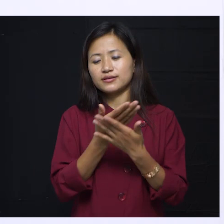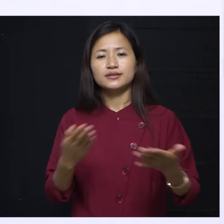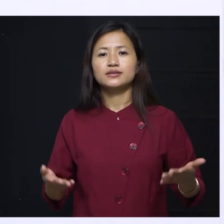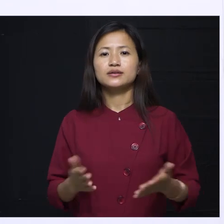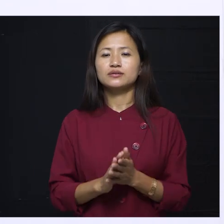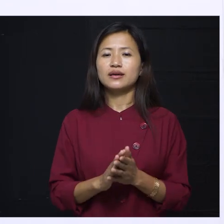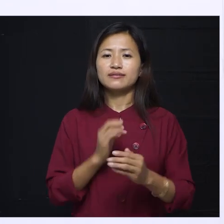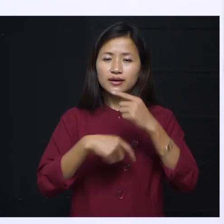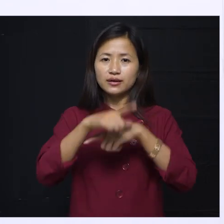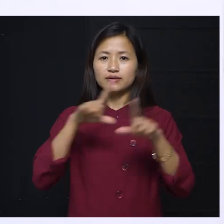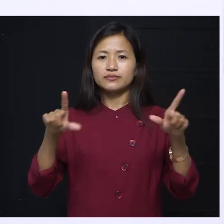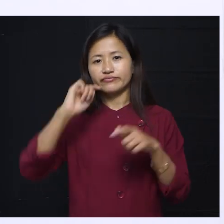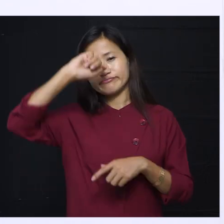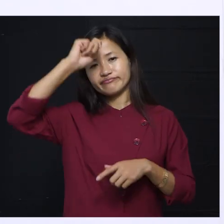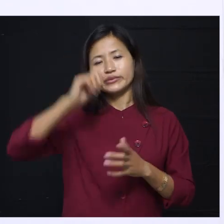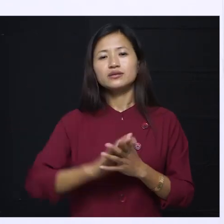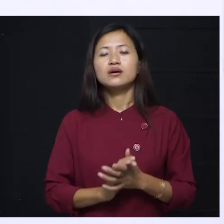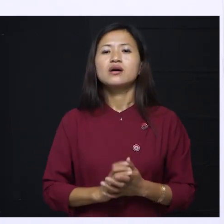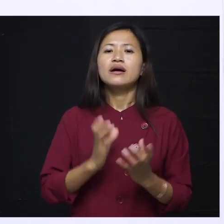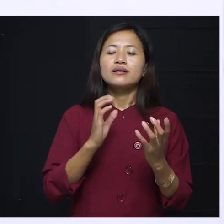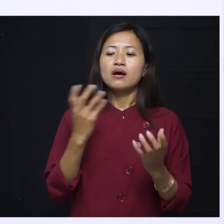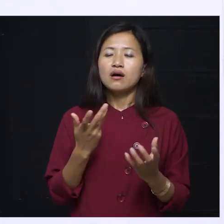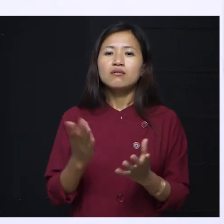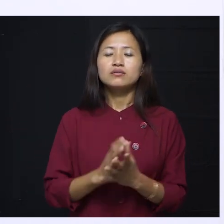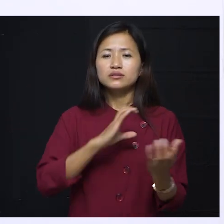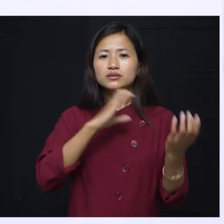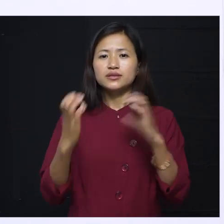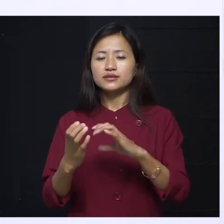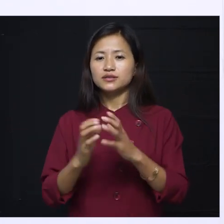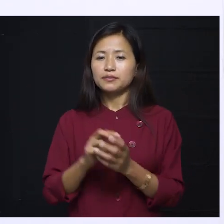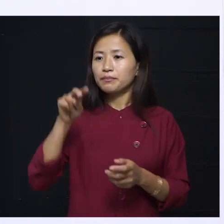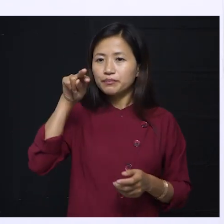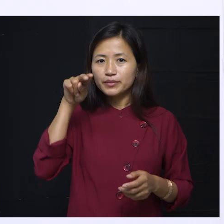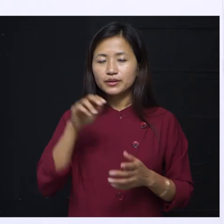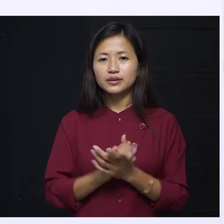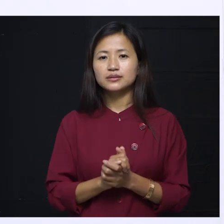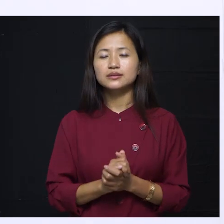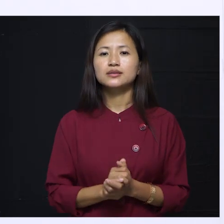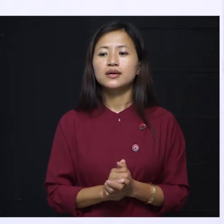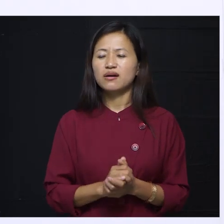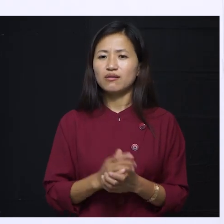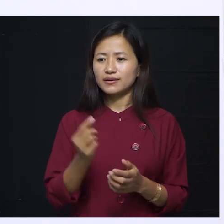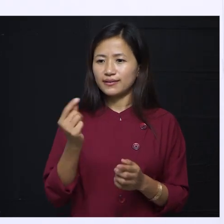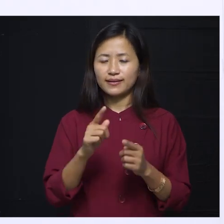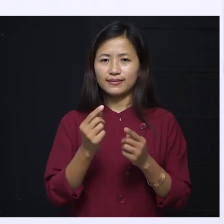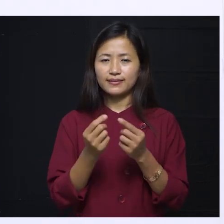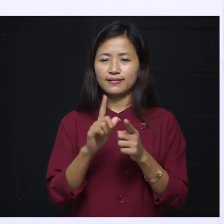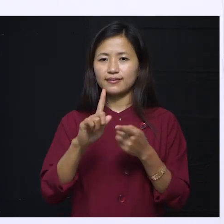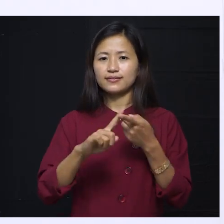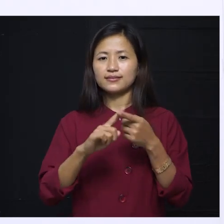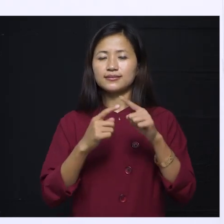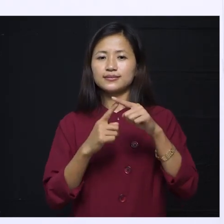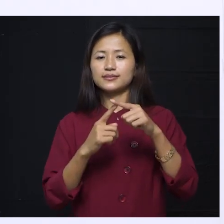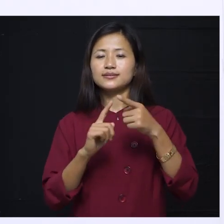the language, English language, how it changes meaning when we add when we change a letter or when we add a